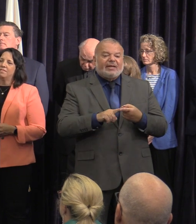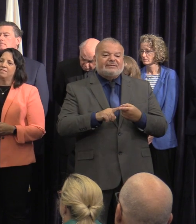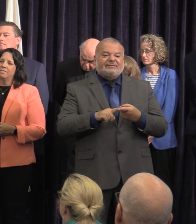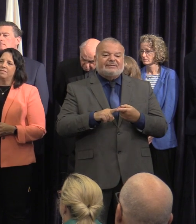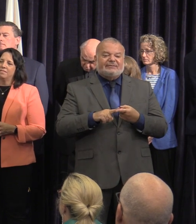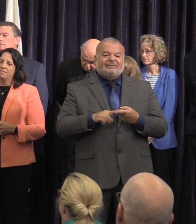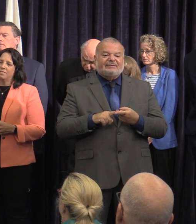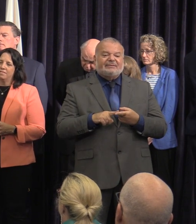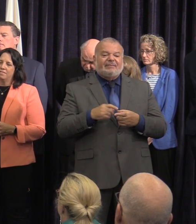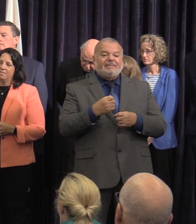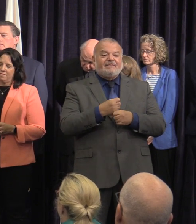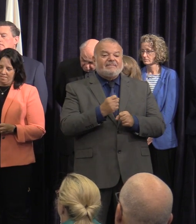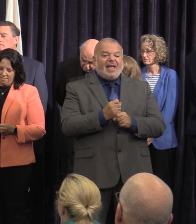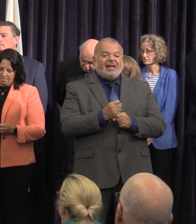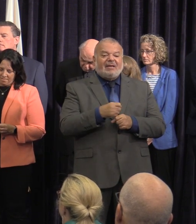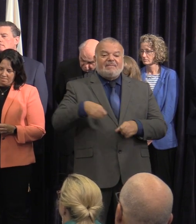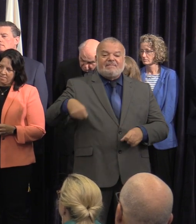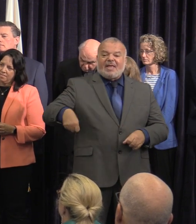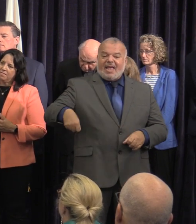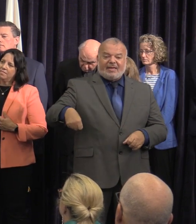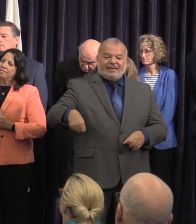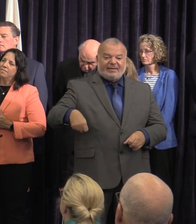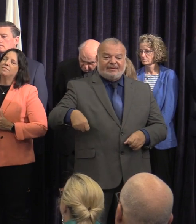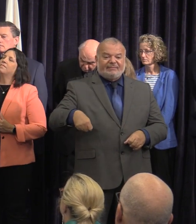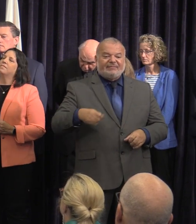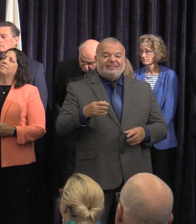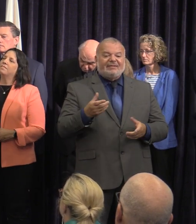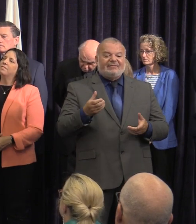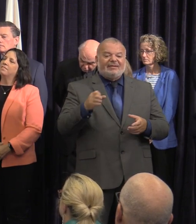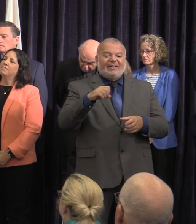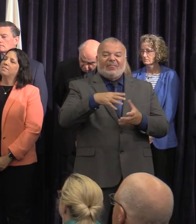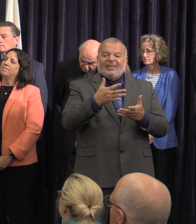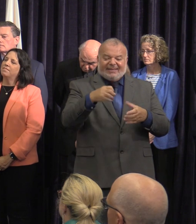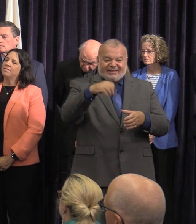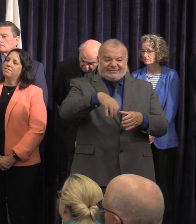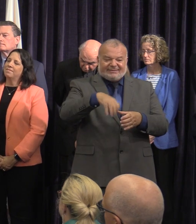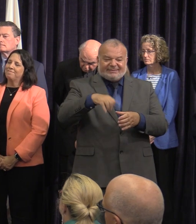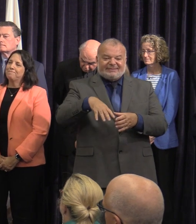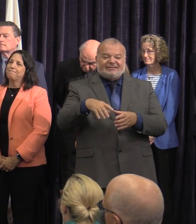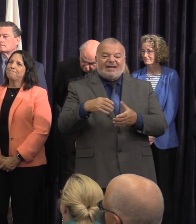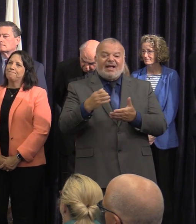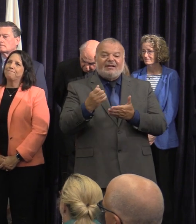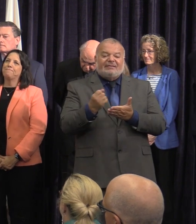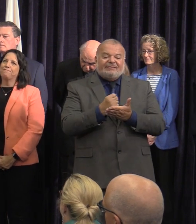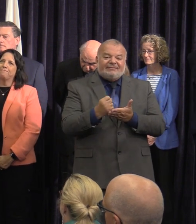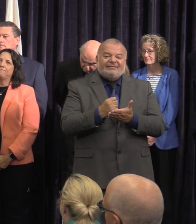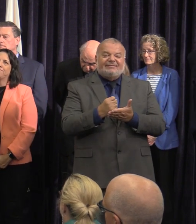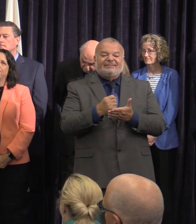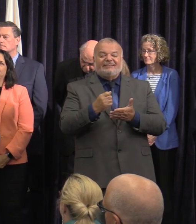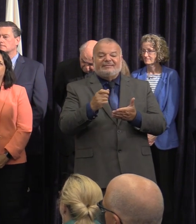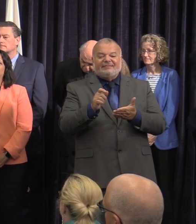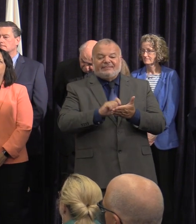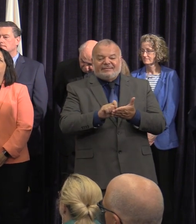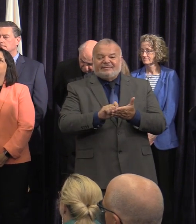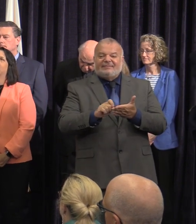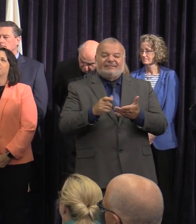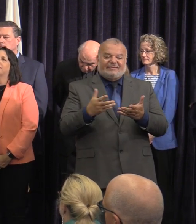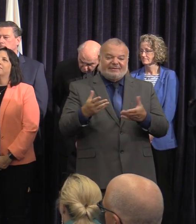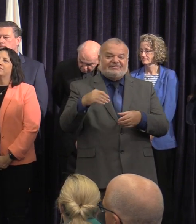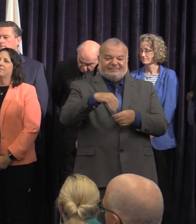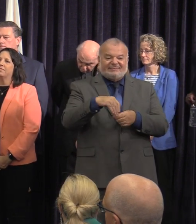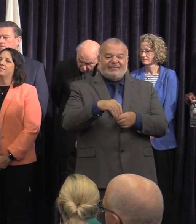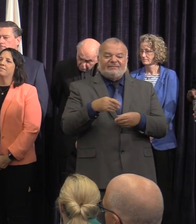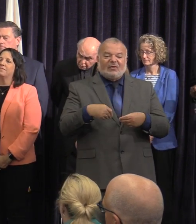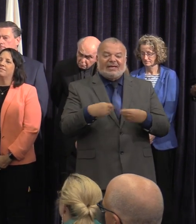birthday bags with some crayons and some other stuff to bring to the kids. So this is